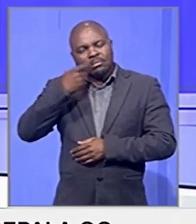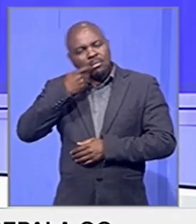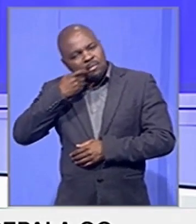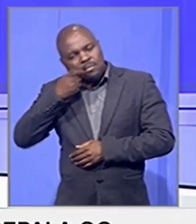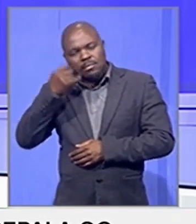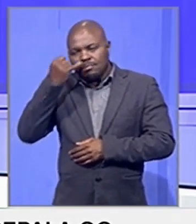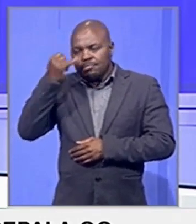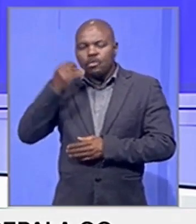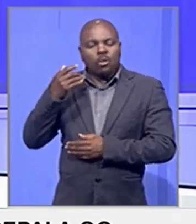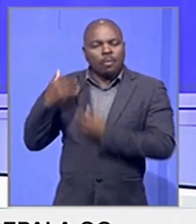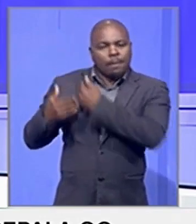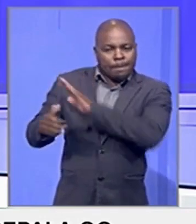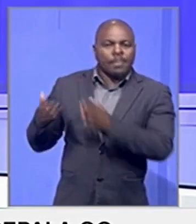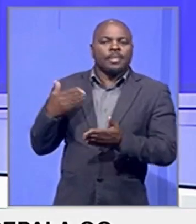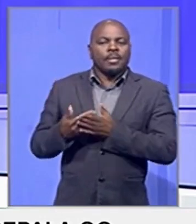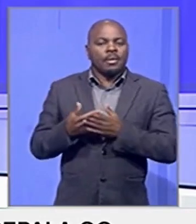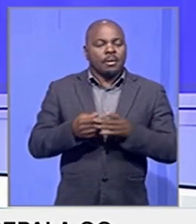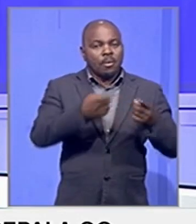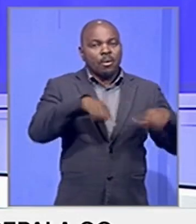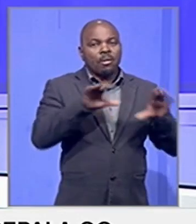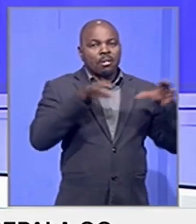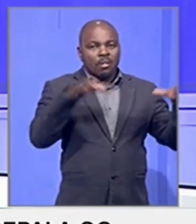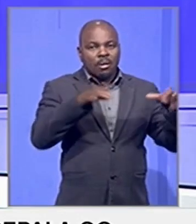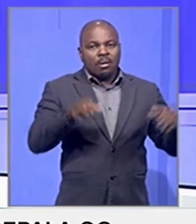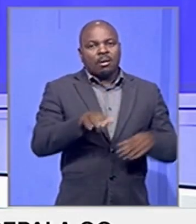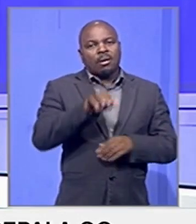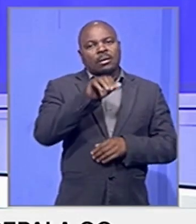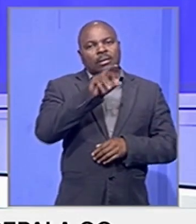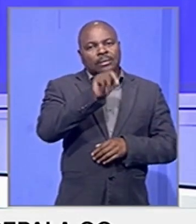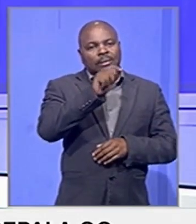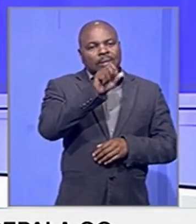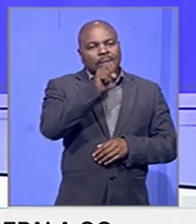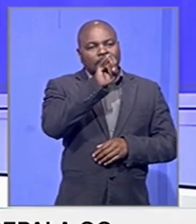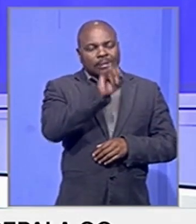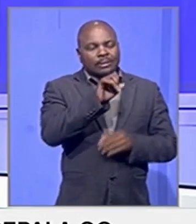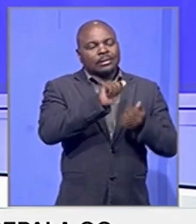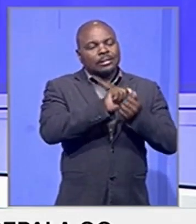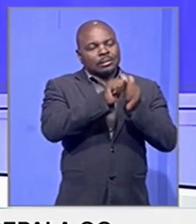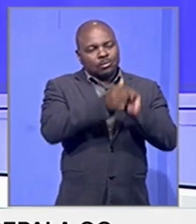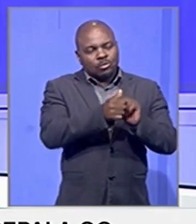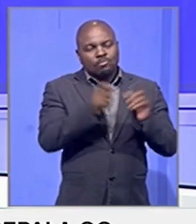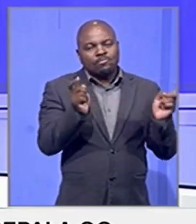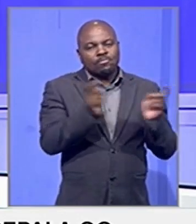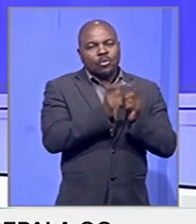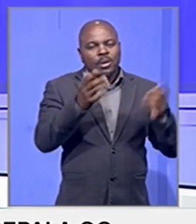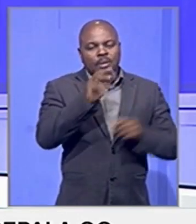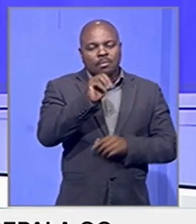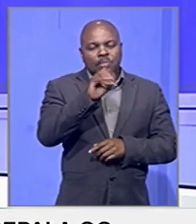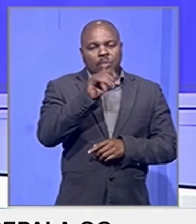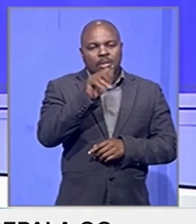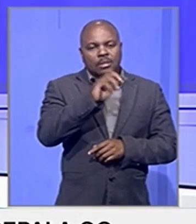tlhagisitse maikutlwano kwa metshamekong ya Alfred Nsi kwa motsesetoropong wa Mdantsane.